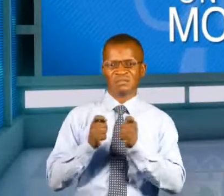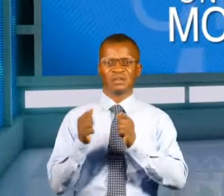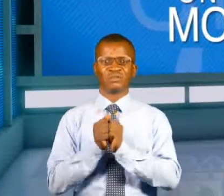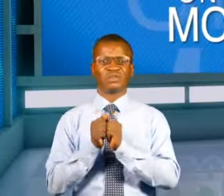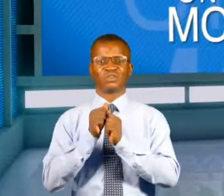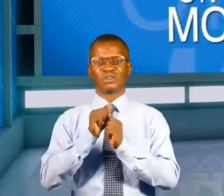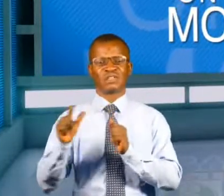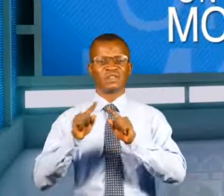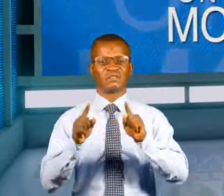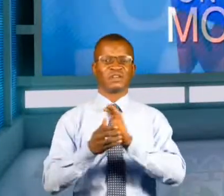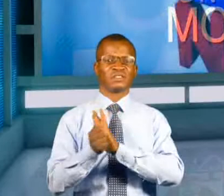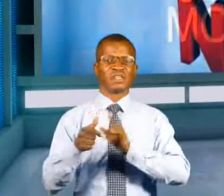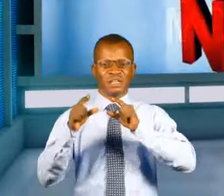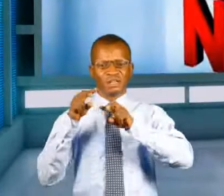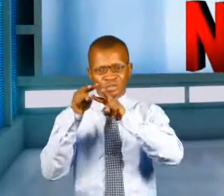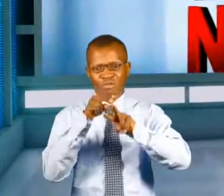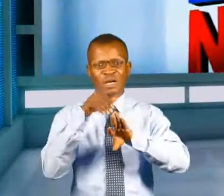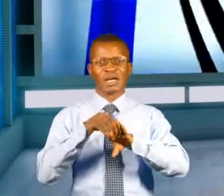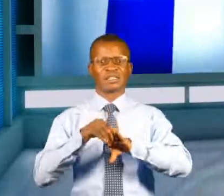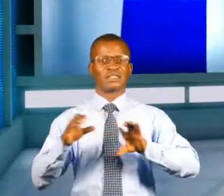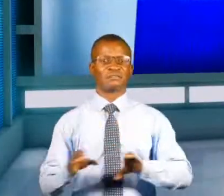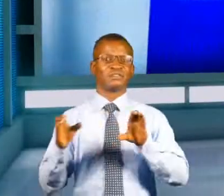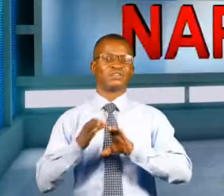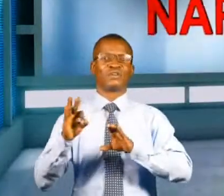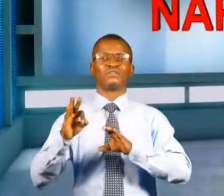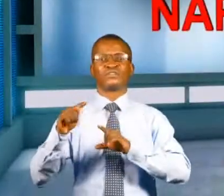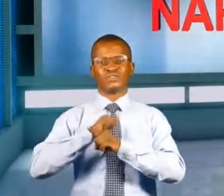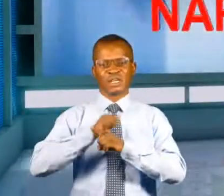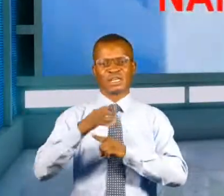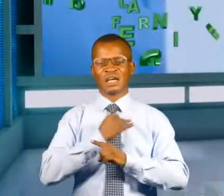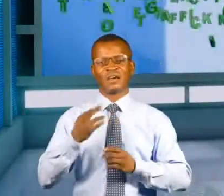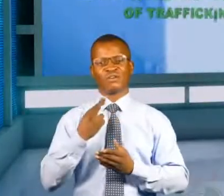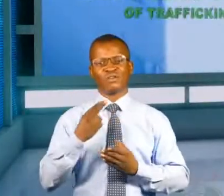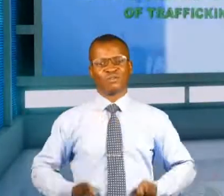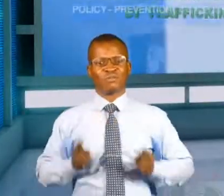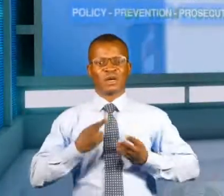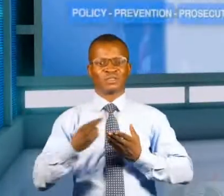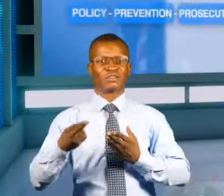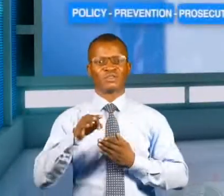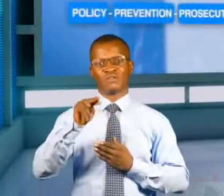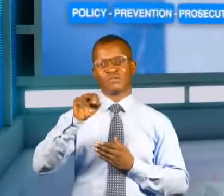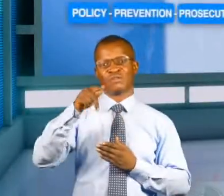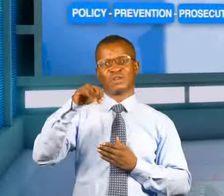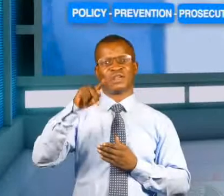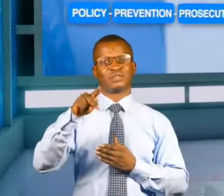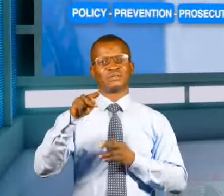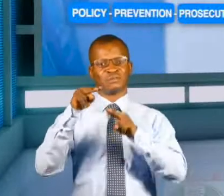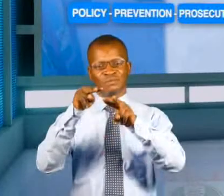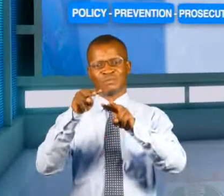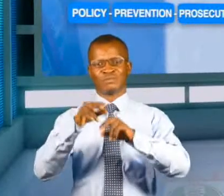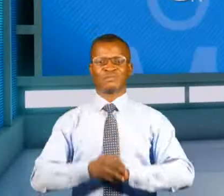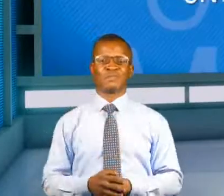personal growth and skill grooming. Let's take a look at the operations of the Training and Manpower Development Department of NAPTIP.